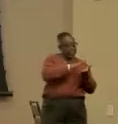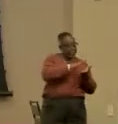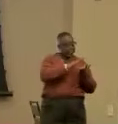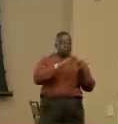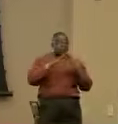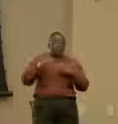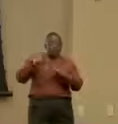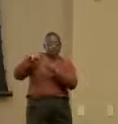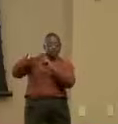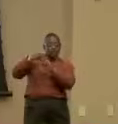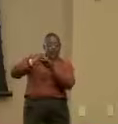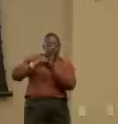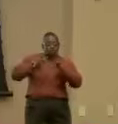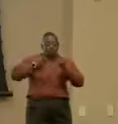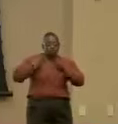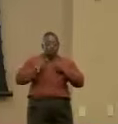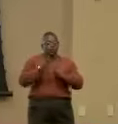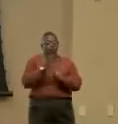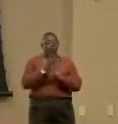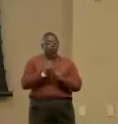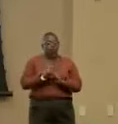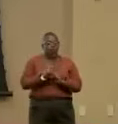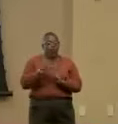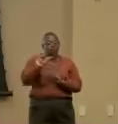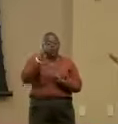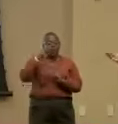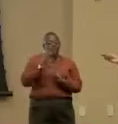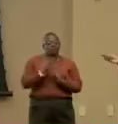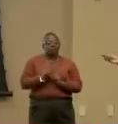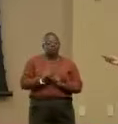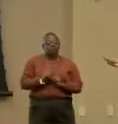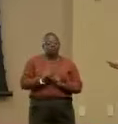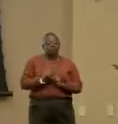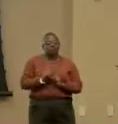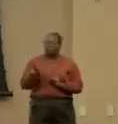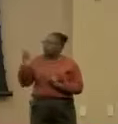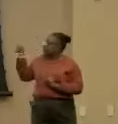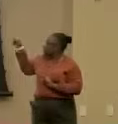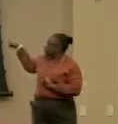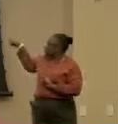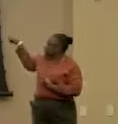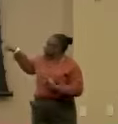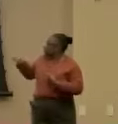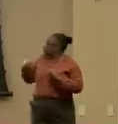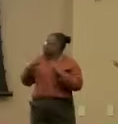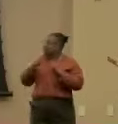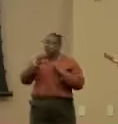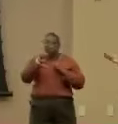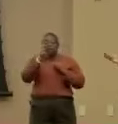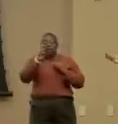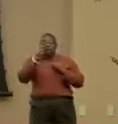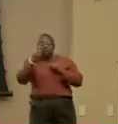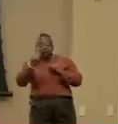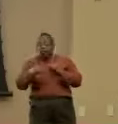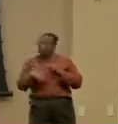mom's lupus, if mom's lupus is in remission thanks to this medication, a calcineurin inhibitor, a little bit of steroids,